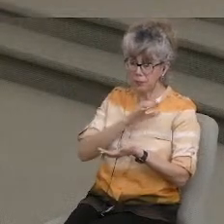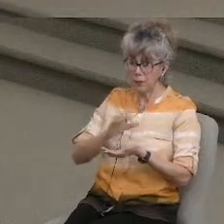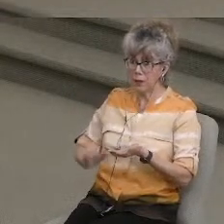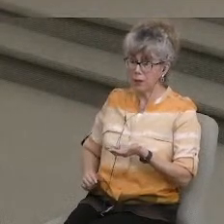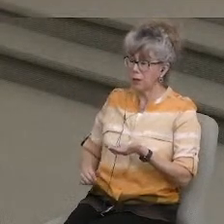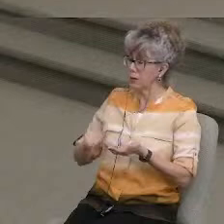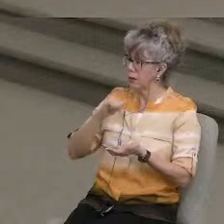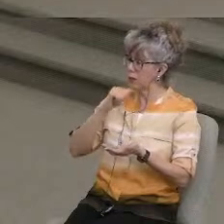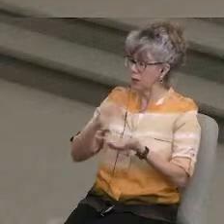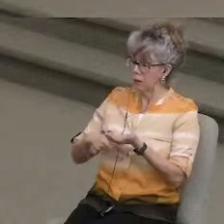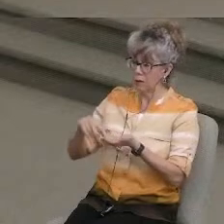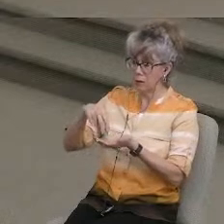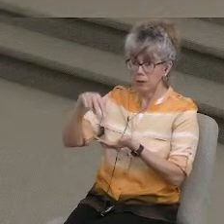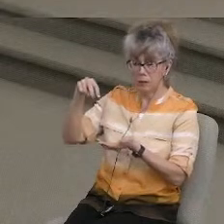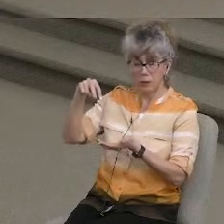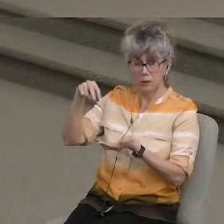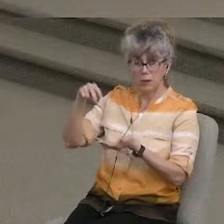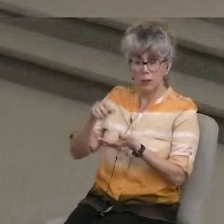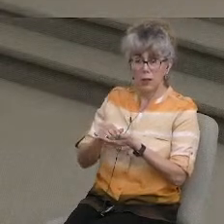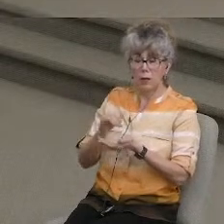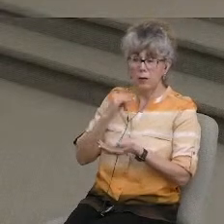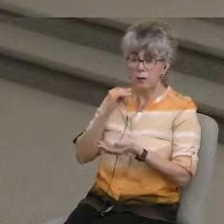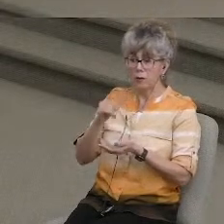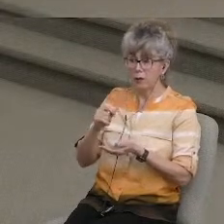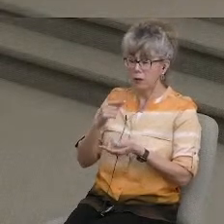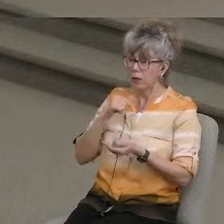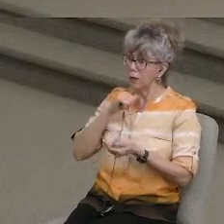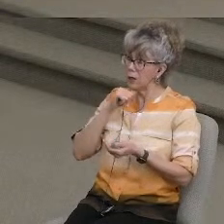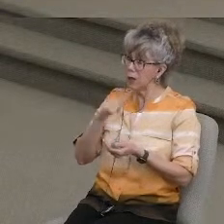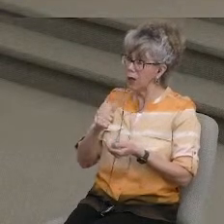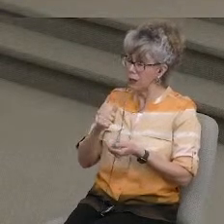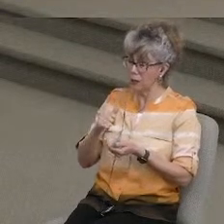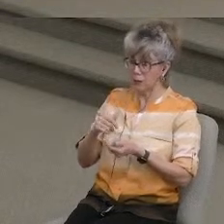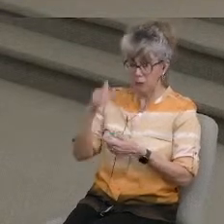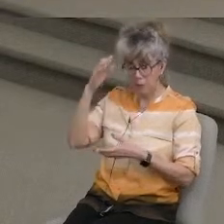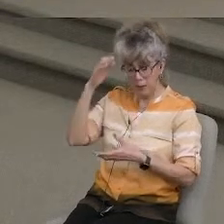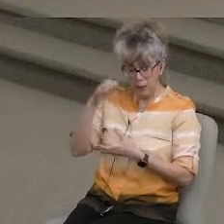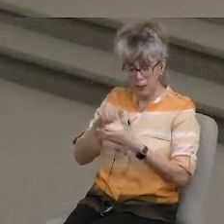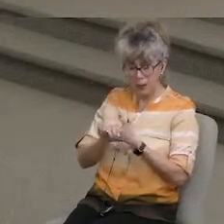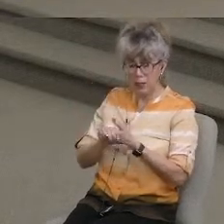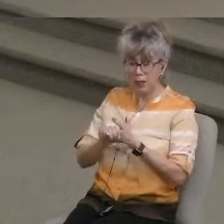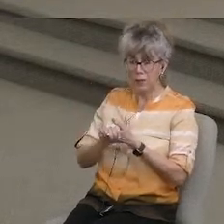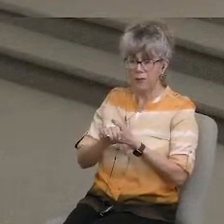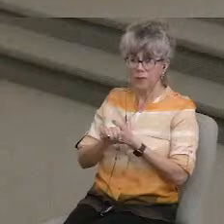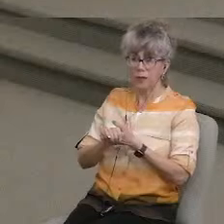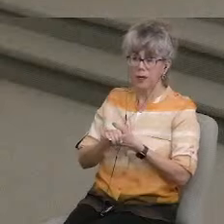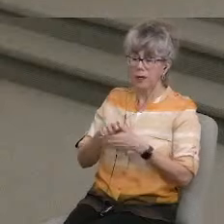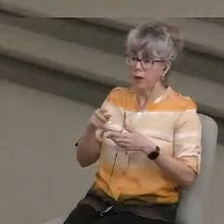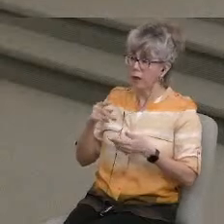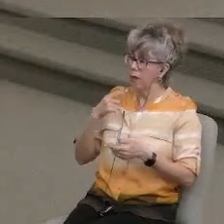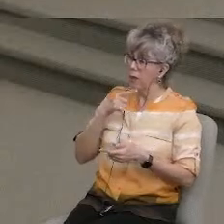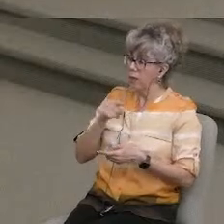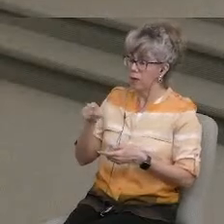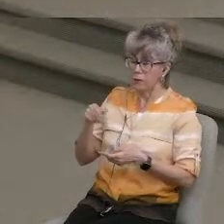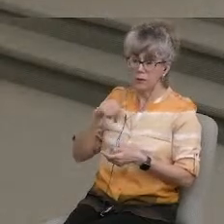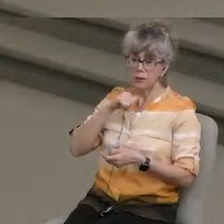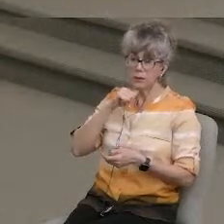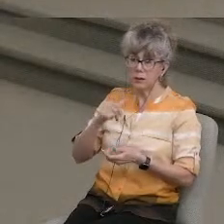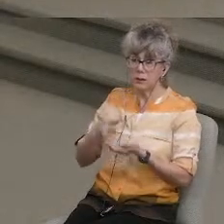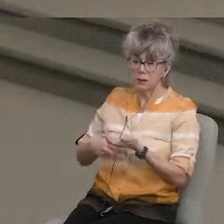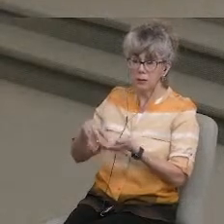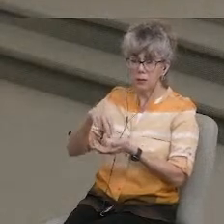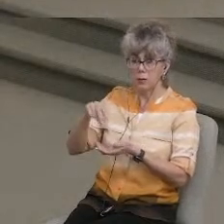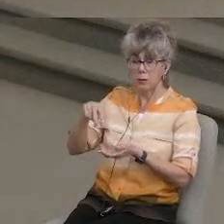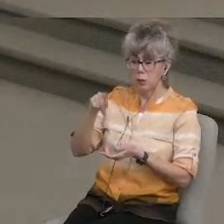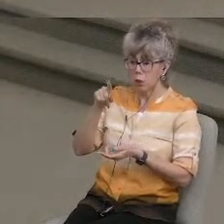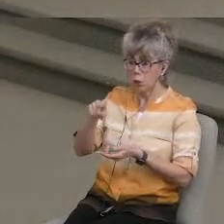raised. The two go together. If you are denying that there is a resurrection down the road, you're denying that Jesus Christ was raised from the dead. And